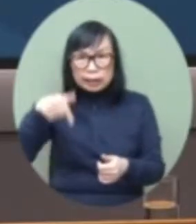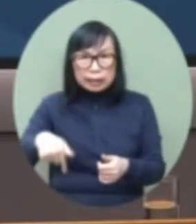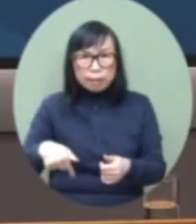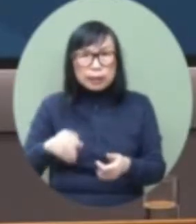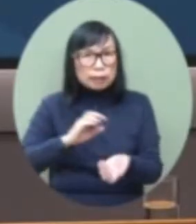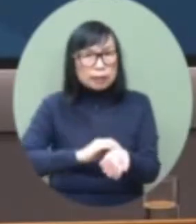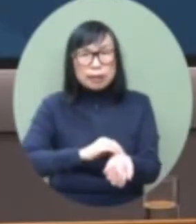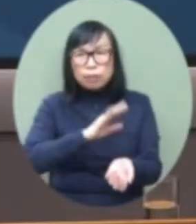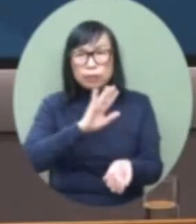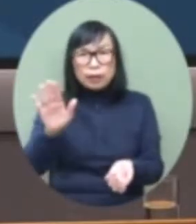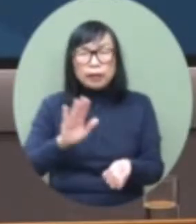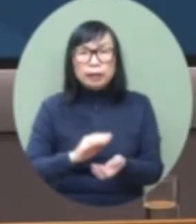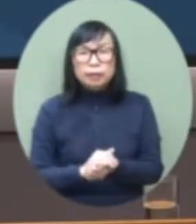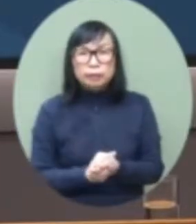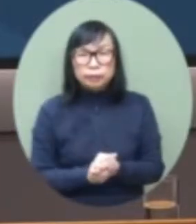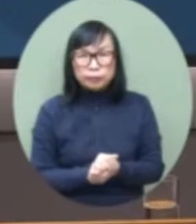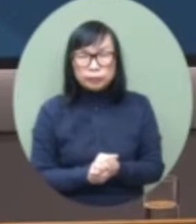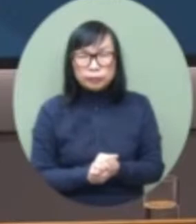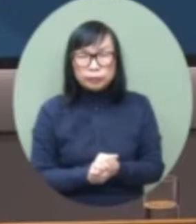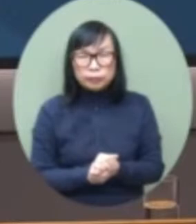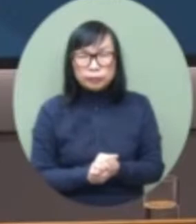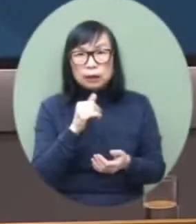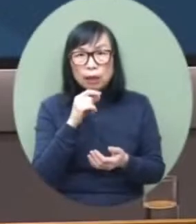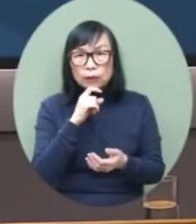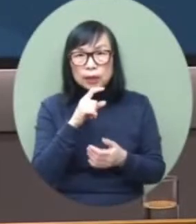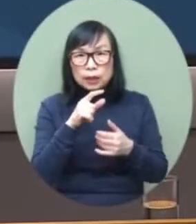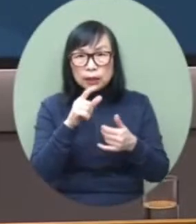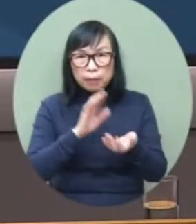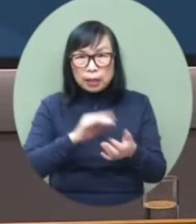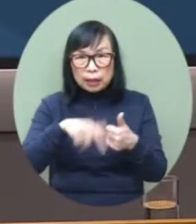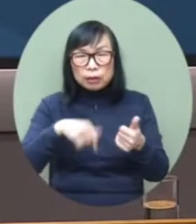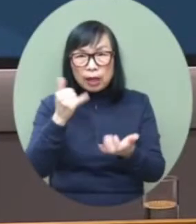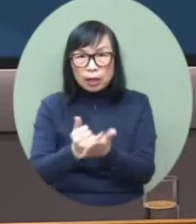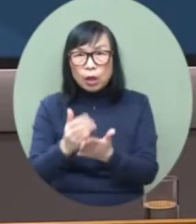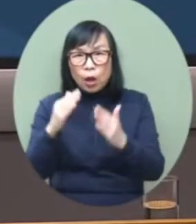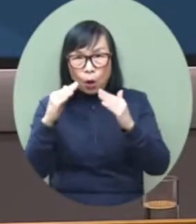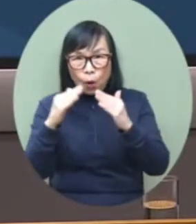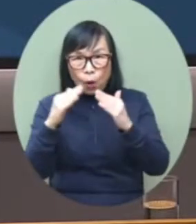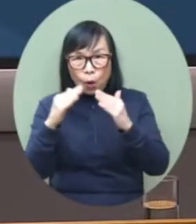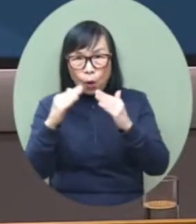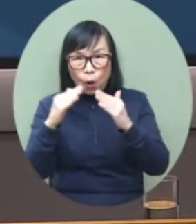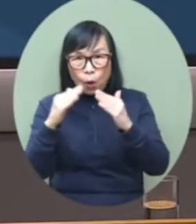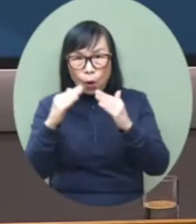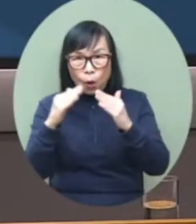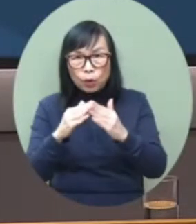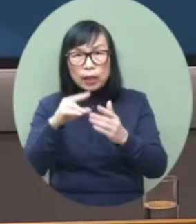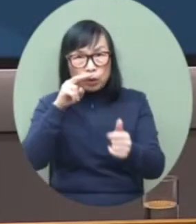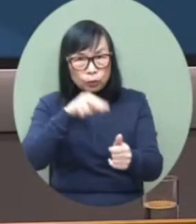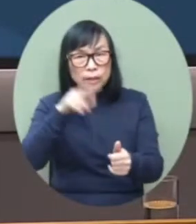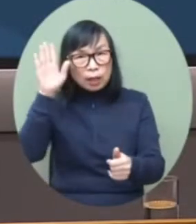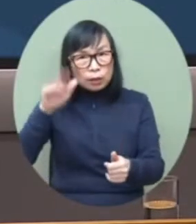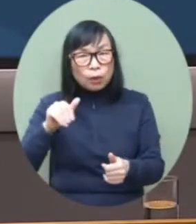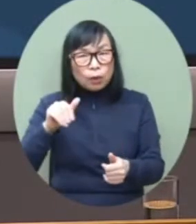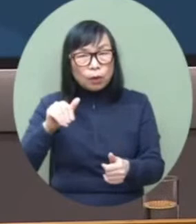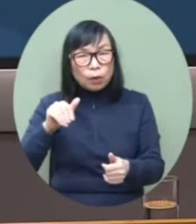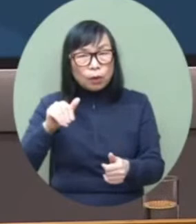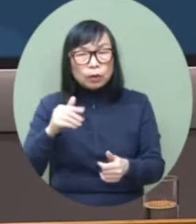safe to observe them at home while to increase the capacity for admitting